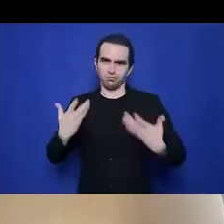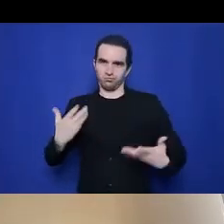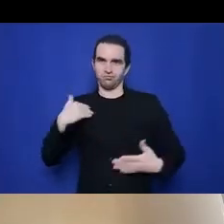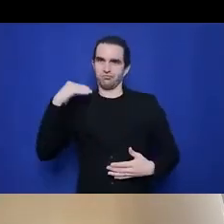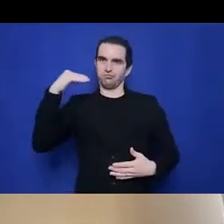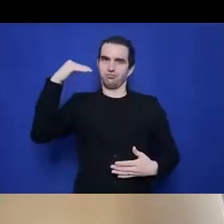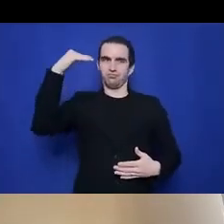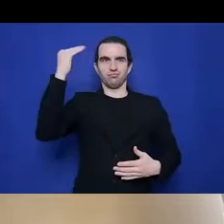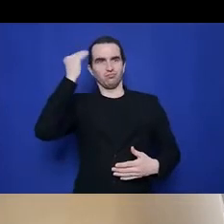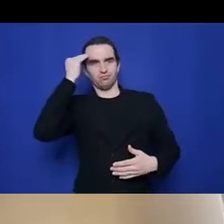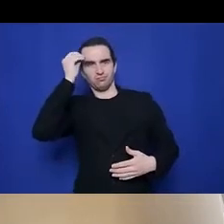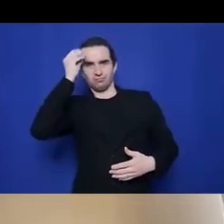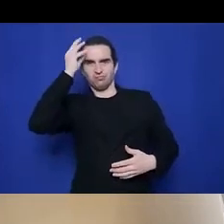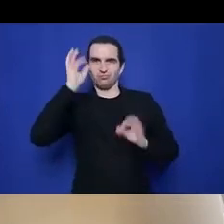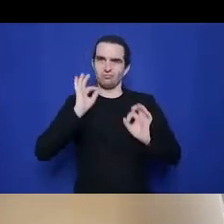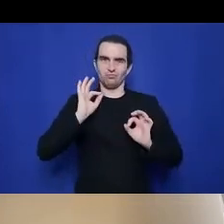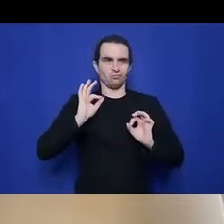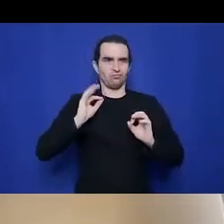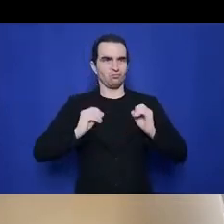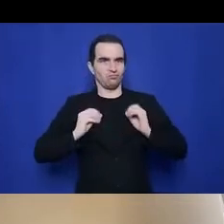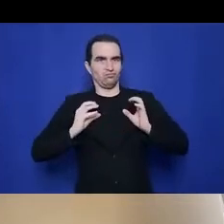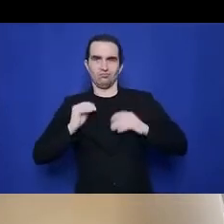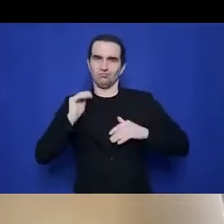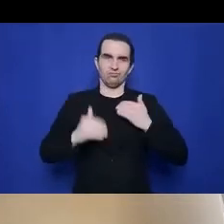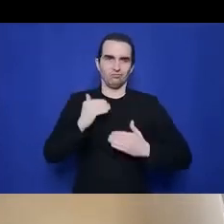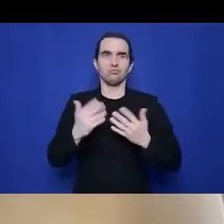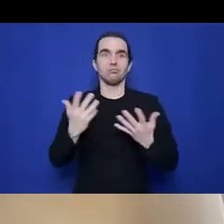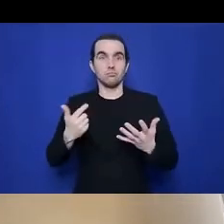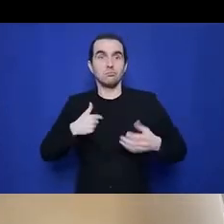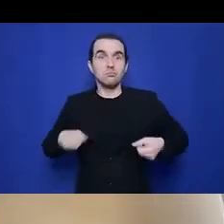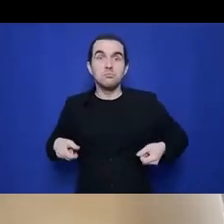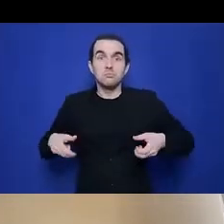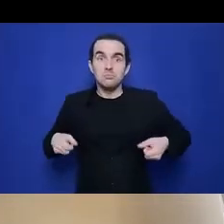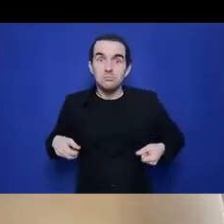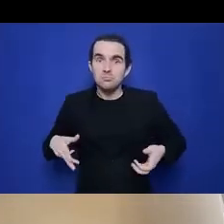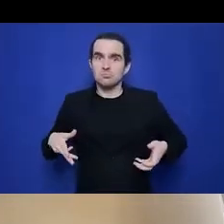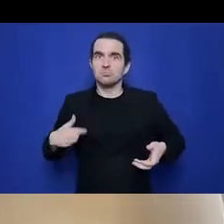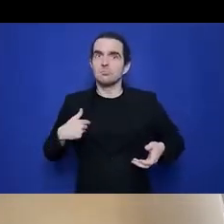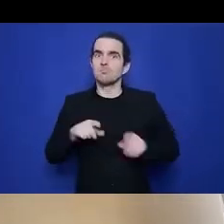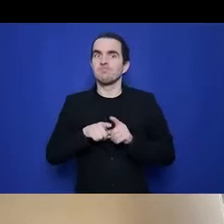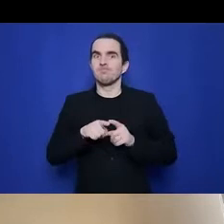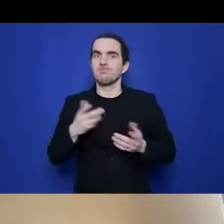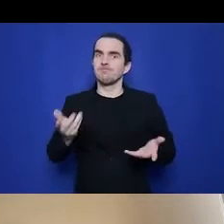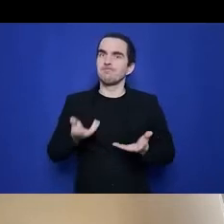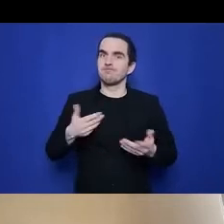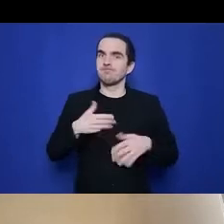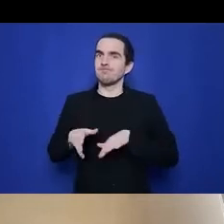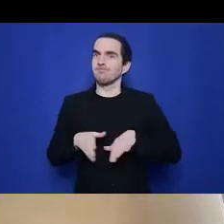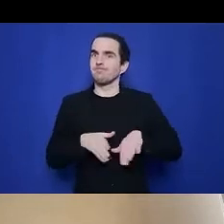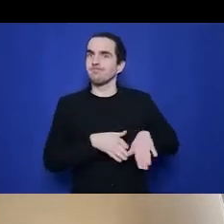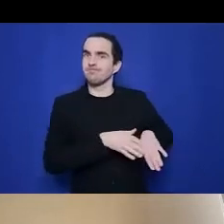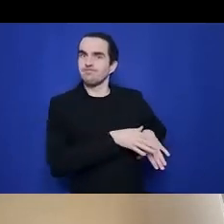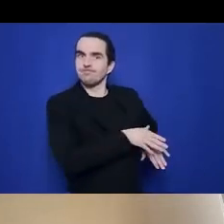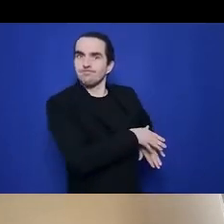back burner of my personality, and now I embrace it. Having the opportunities I've had here has made me want to give back to my community when I get